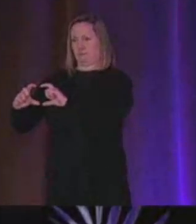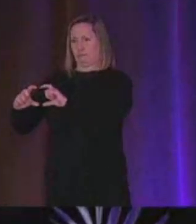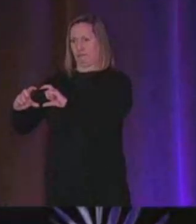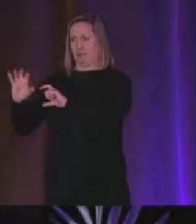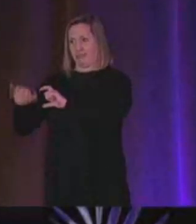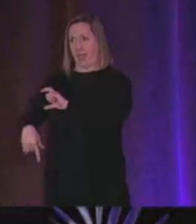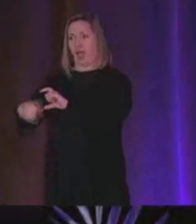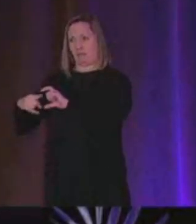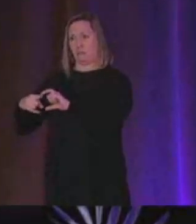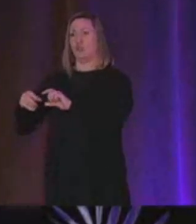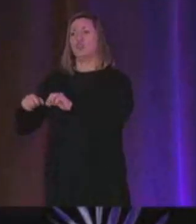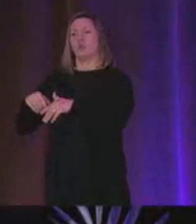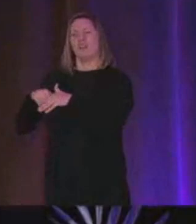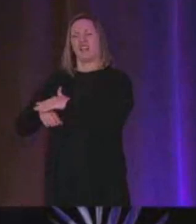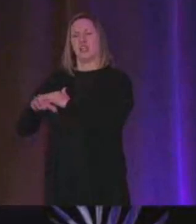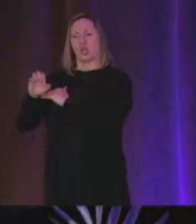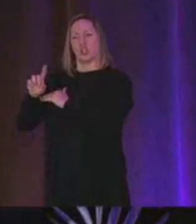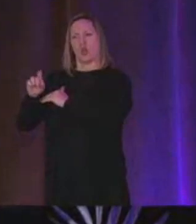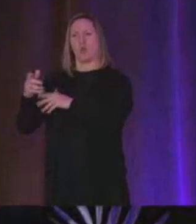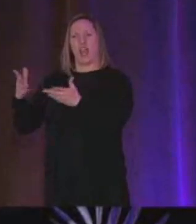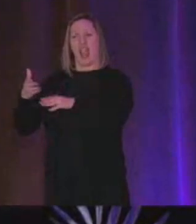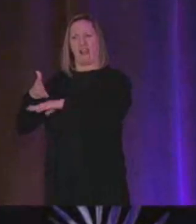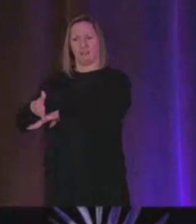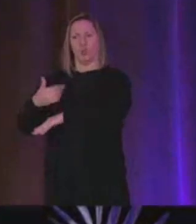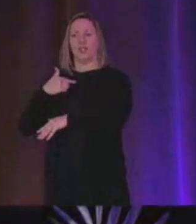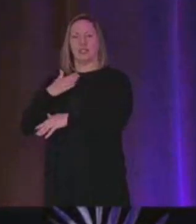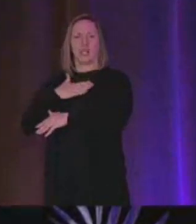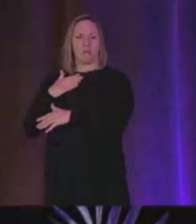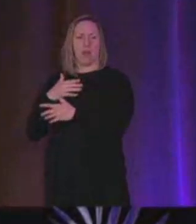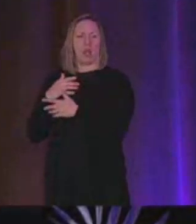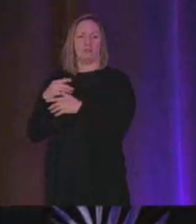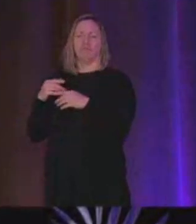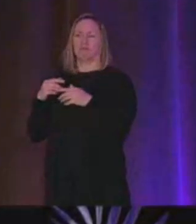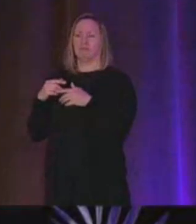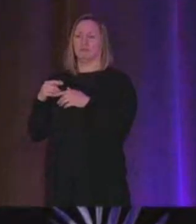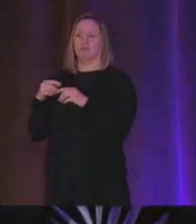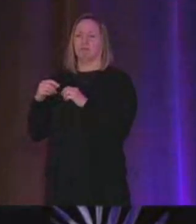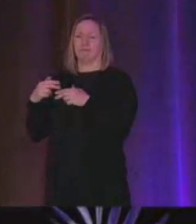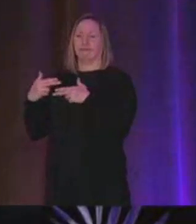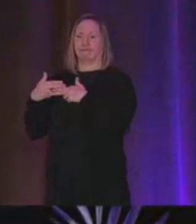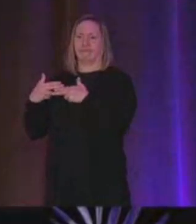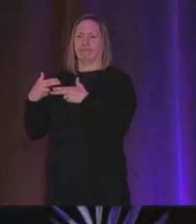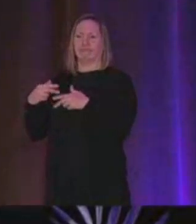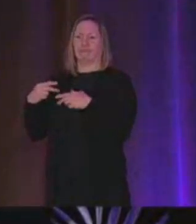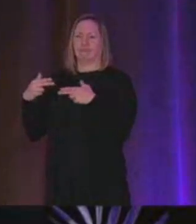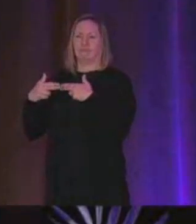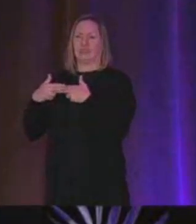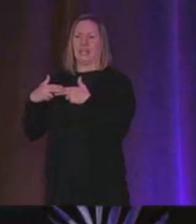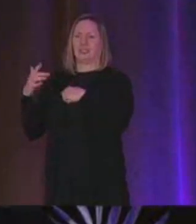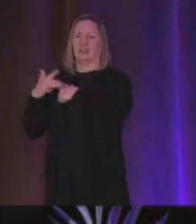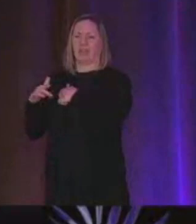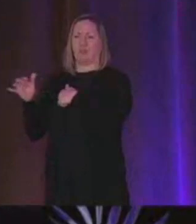can access this code afterwards. It's available on my GitHub as well as the slides are available, so you can refer it for your future reference.